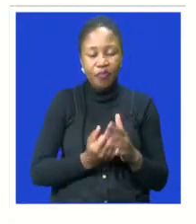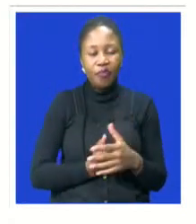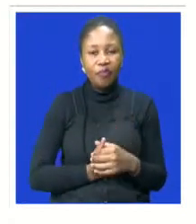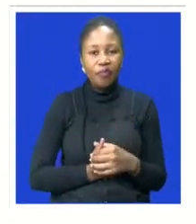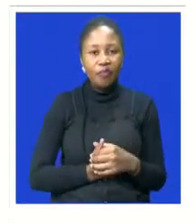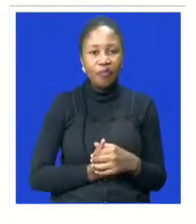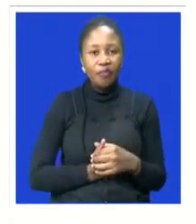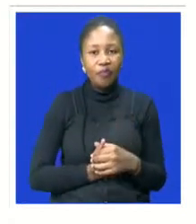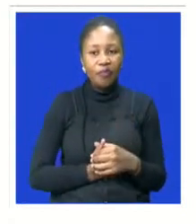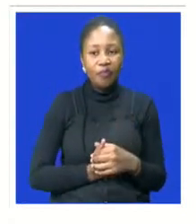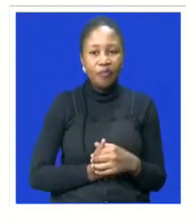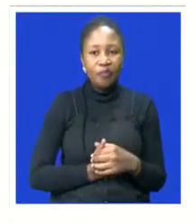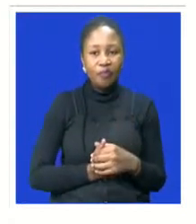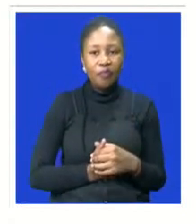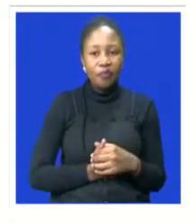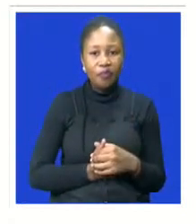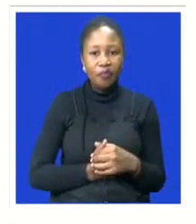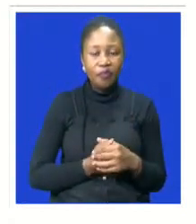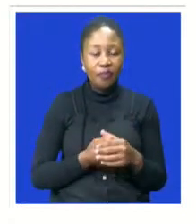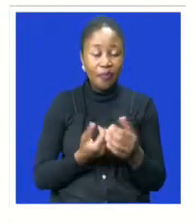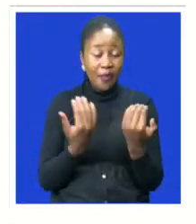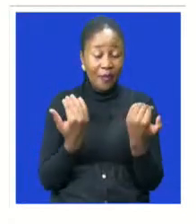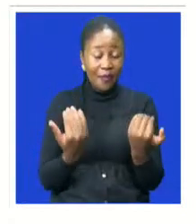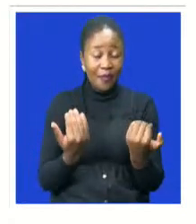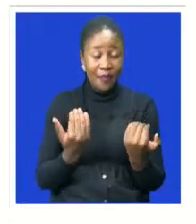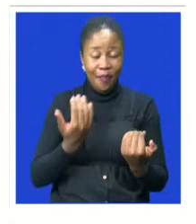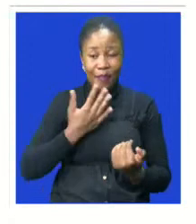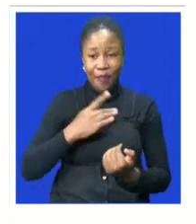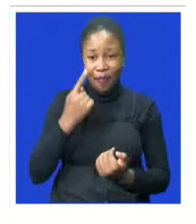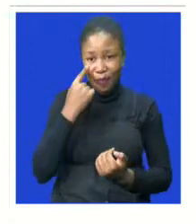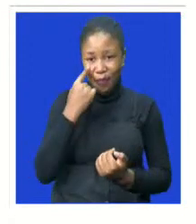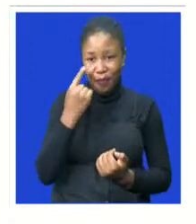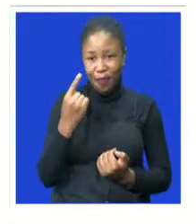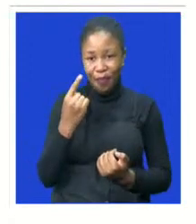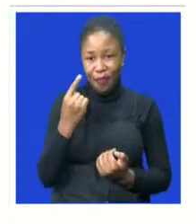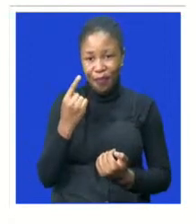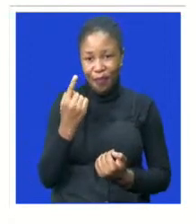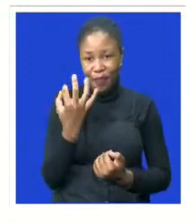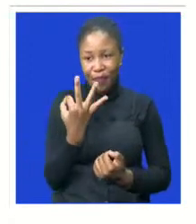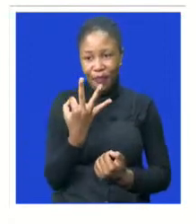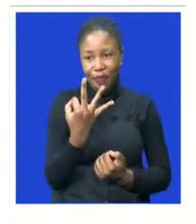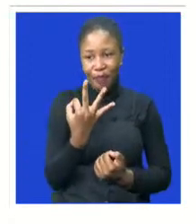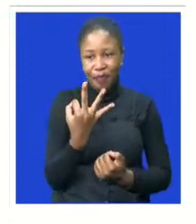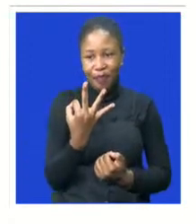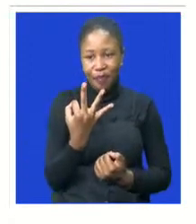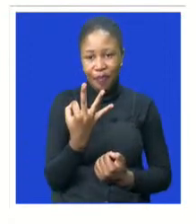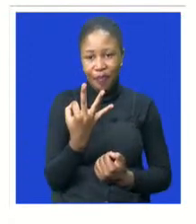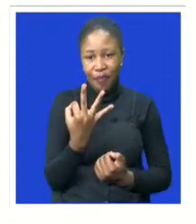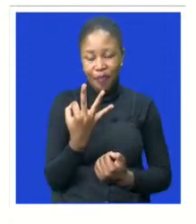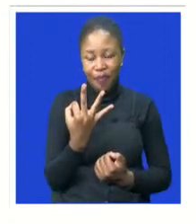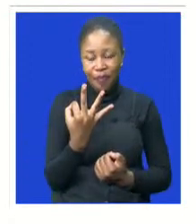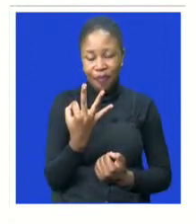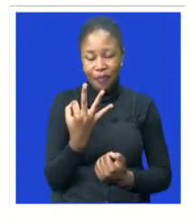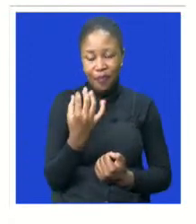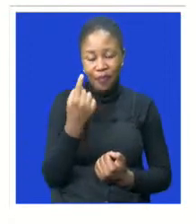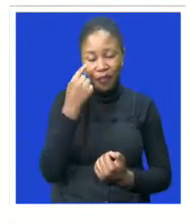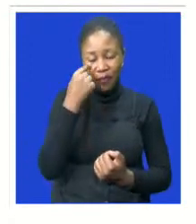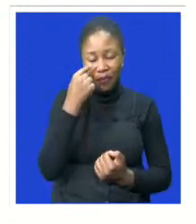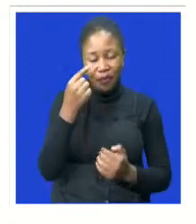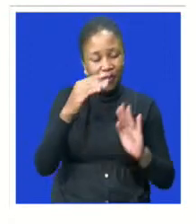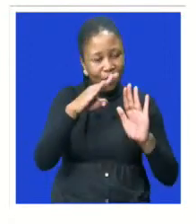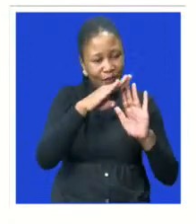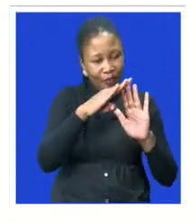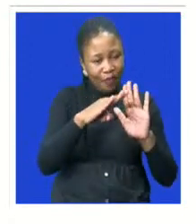I've made you a very nice table over there. So I've made this beautiful table. So